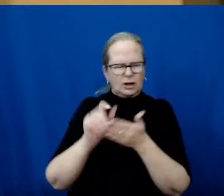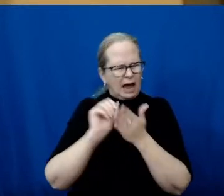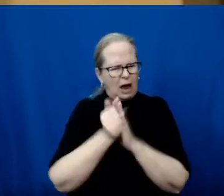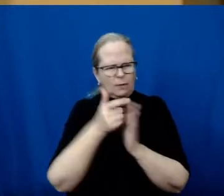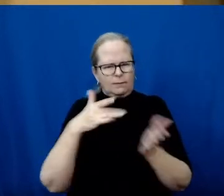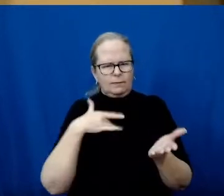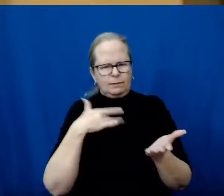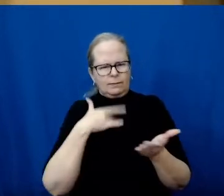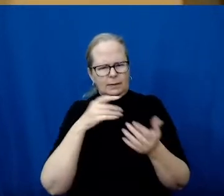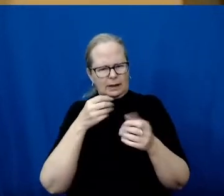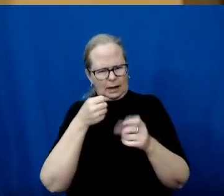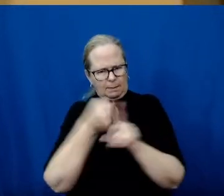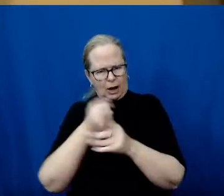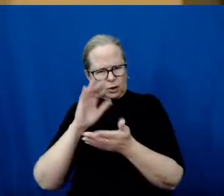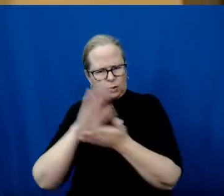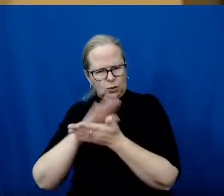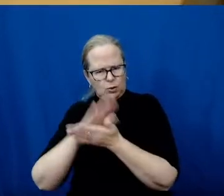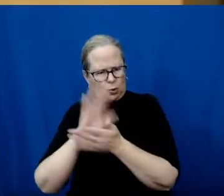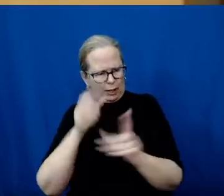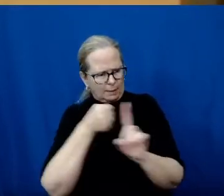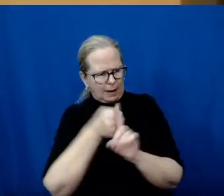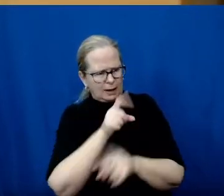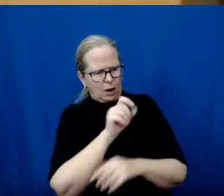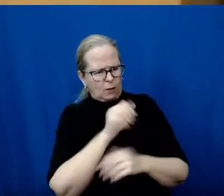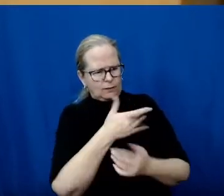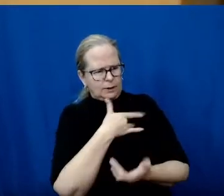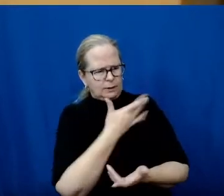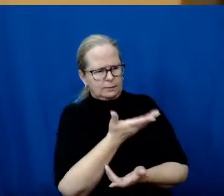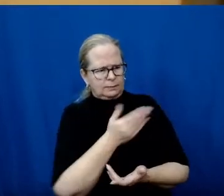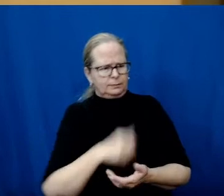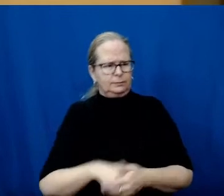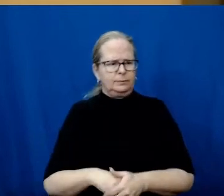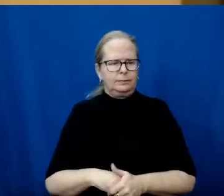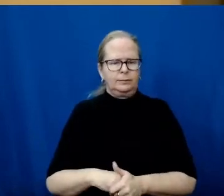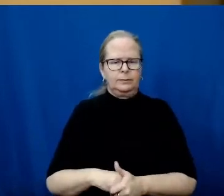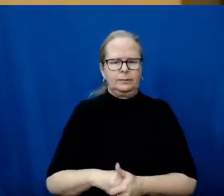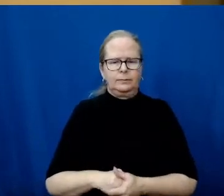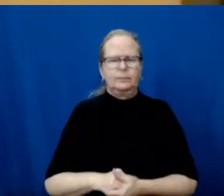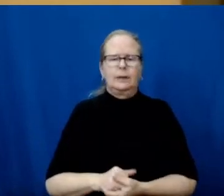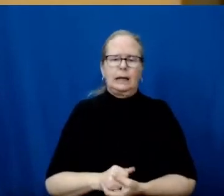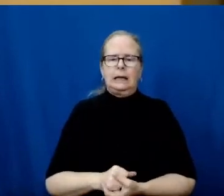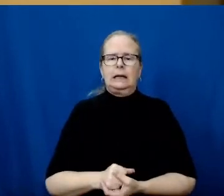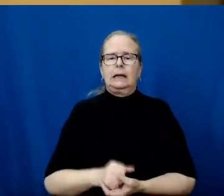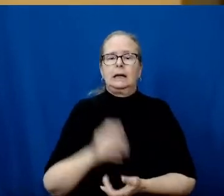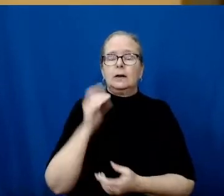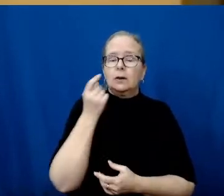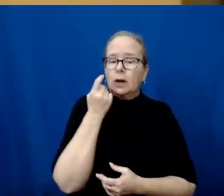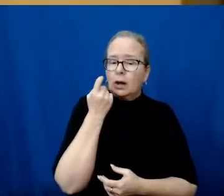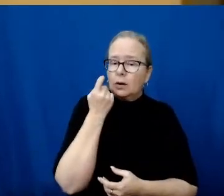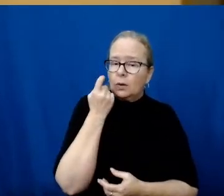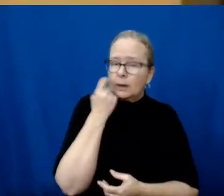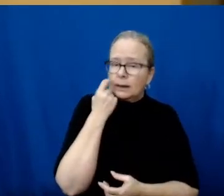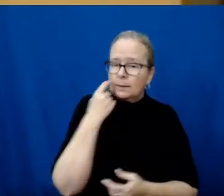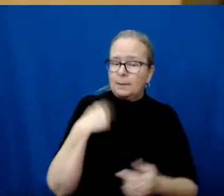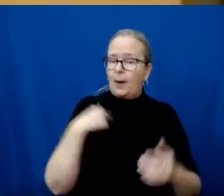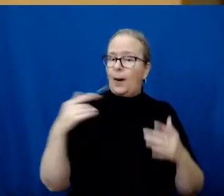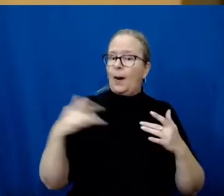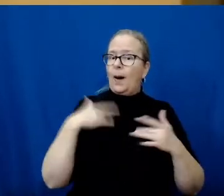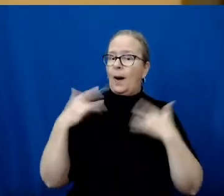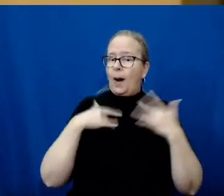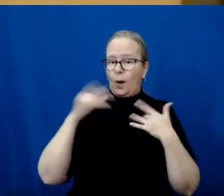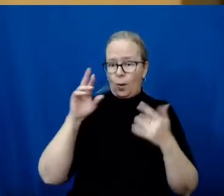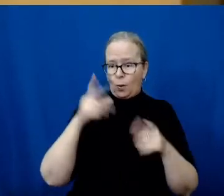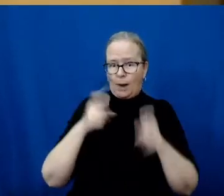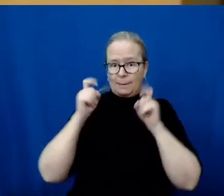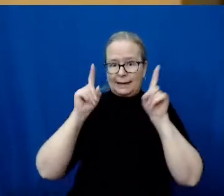ago I was really excited about rapid tests and the potential it could provide, because it seemed that we would be able to find those asymptomatic